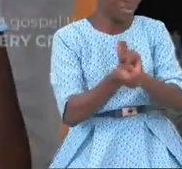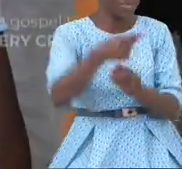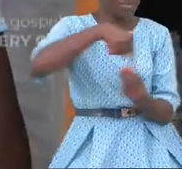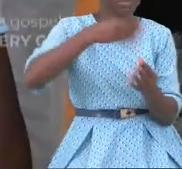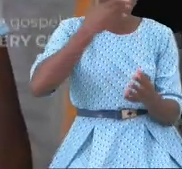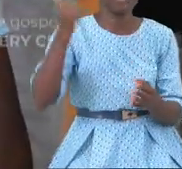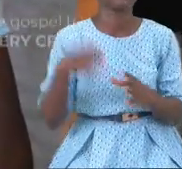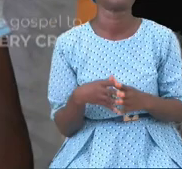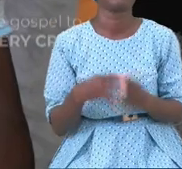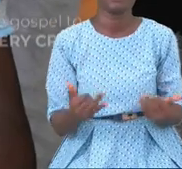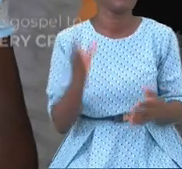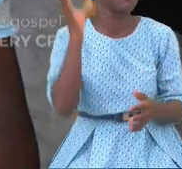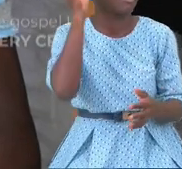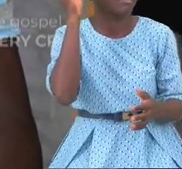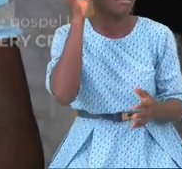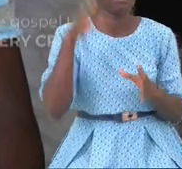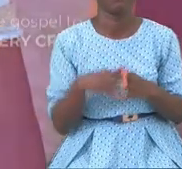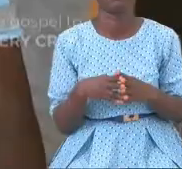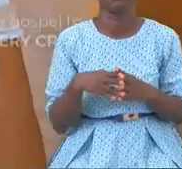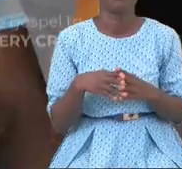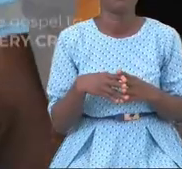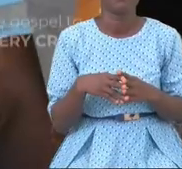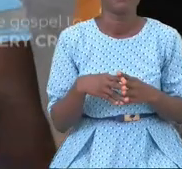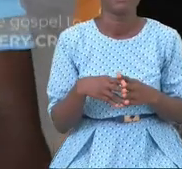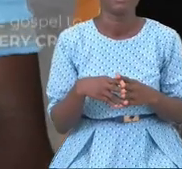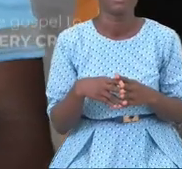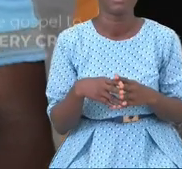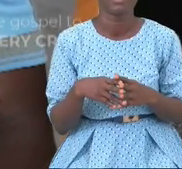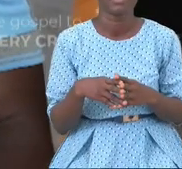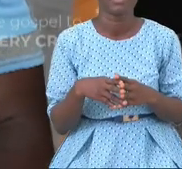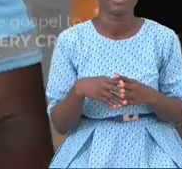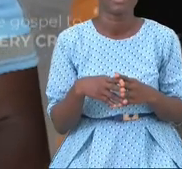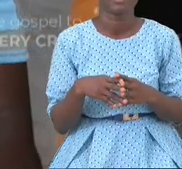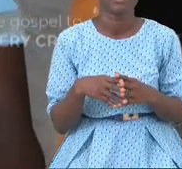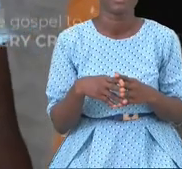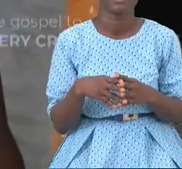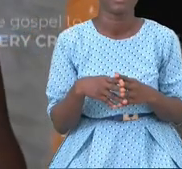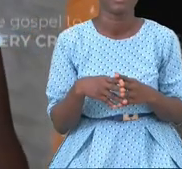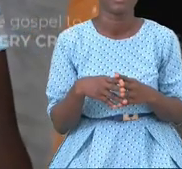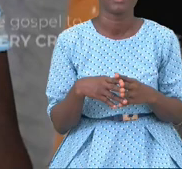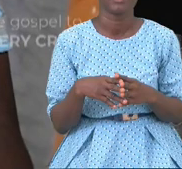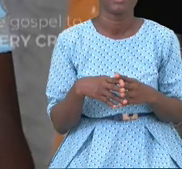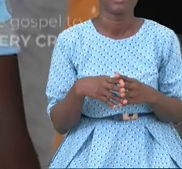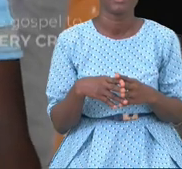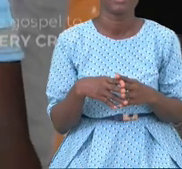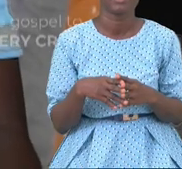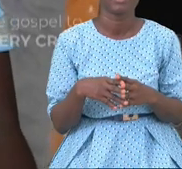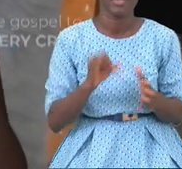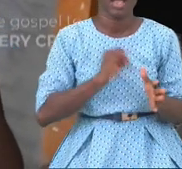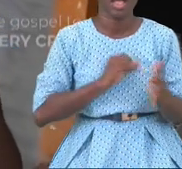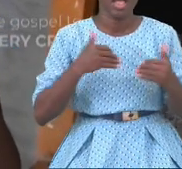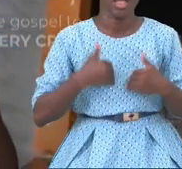Onable. I'll be having issue of pie. If I sit down, my body will be soaked. I always